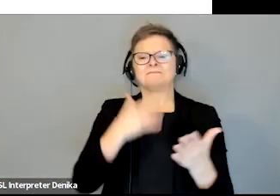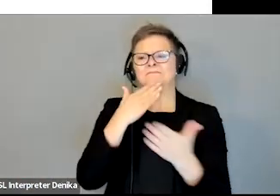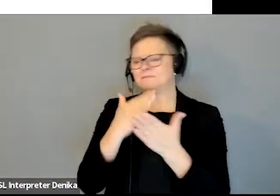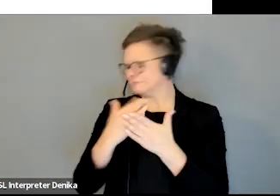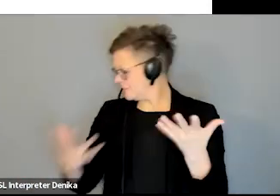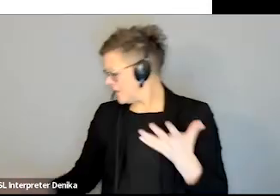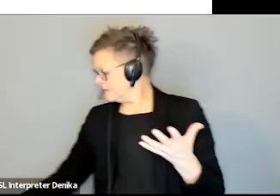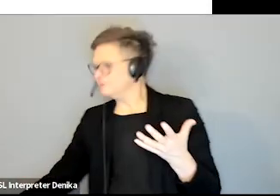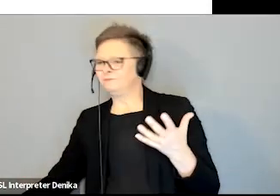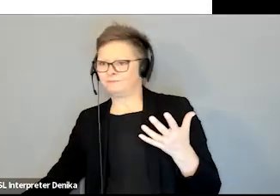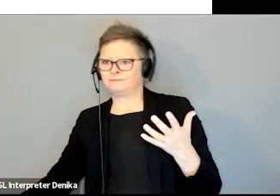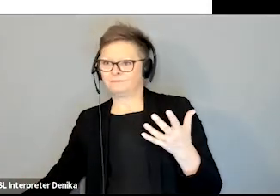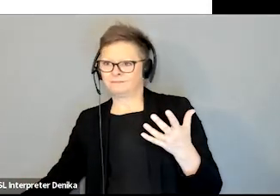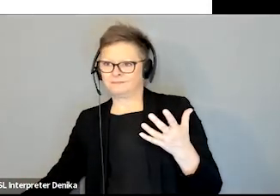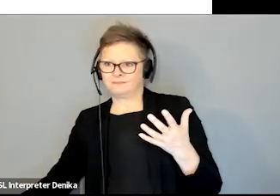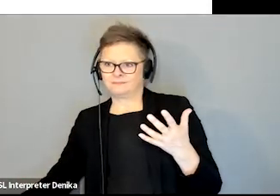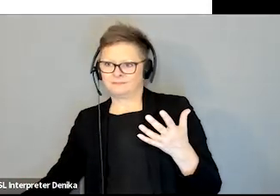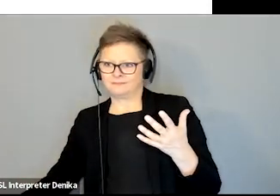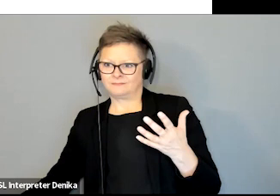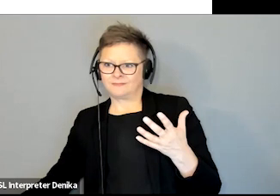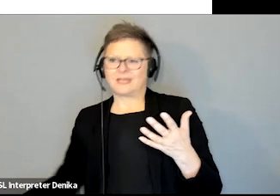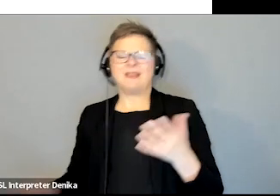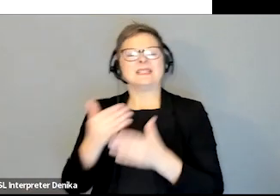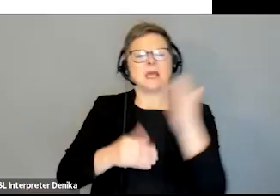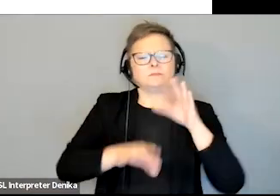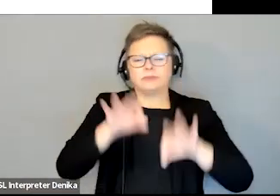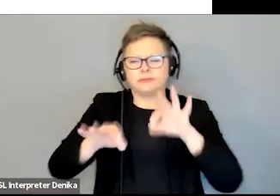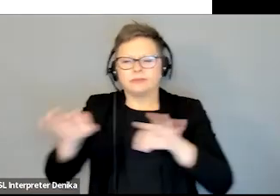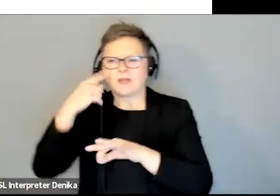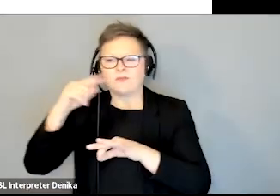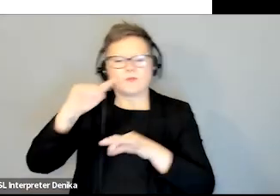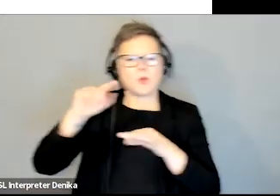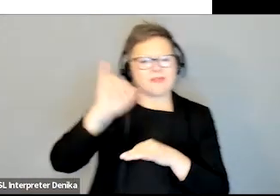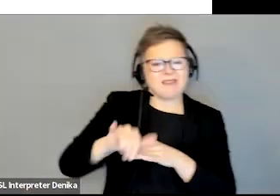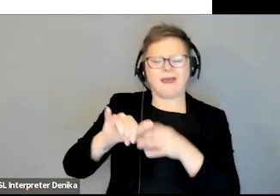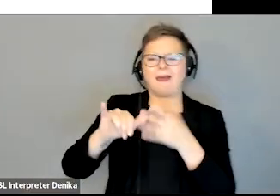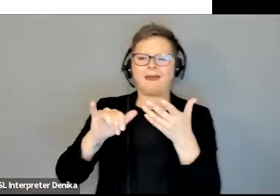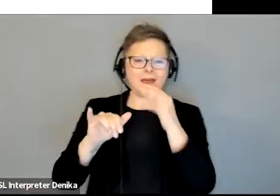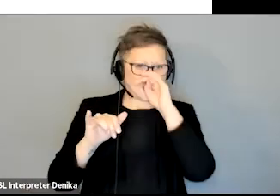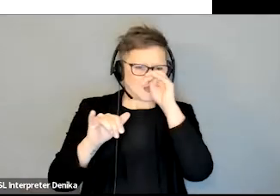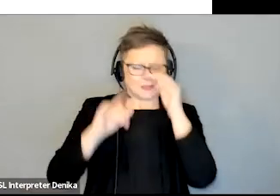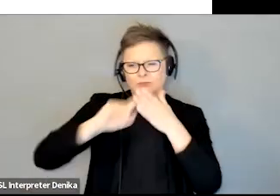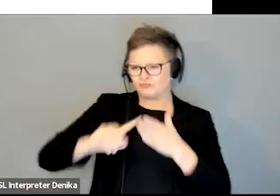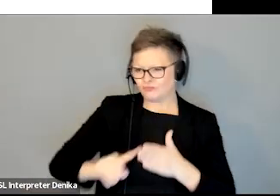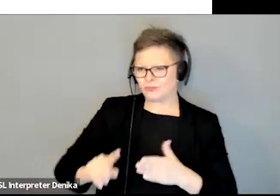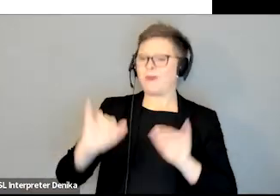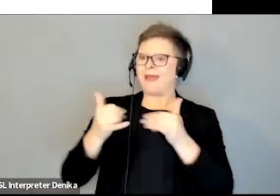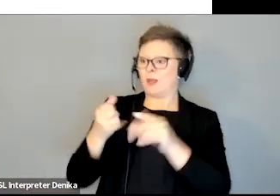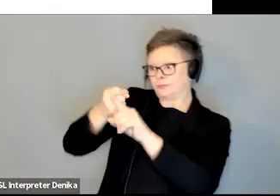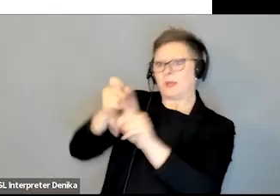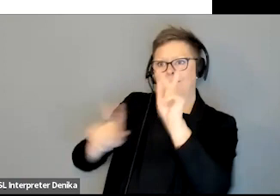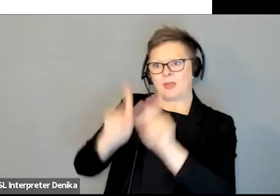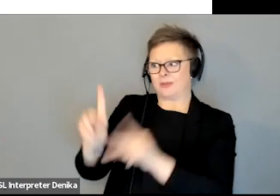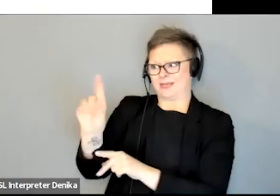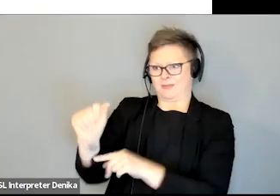of the findings from our scoping review on workplace accommodations during the COVID-19 pandemic and the impacts and implications for people with